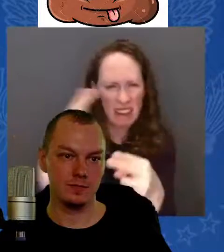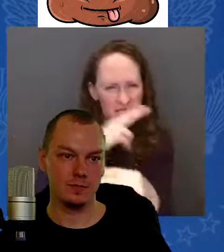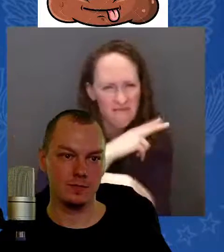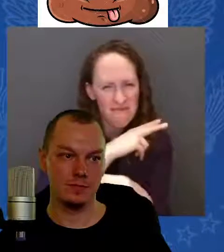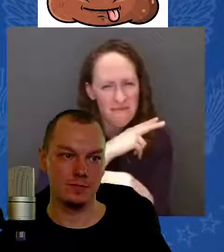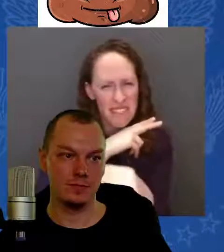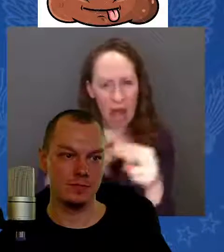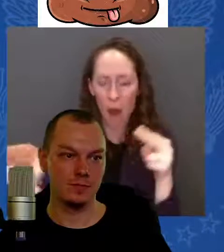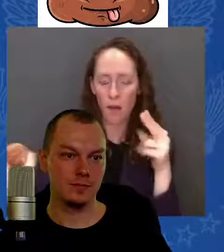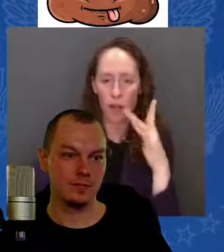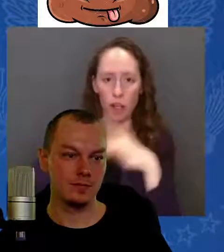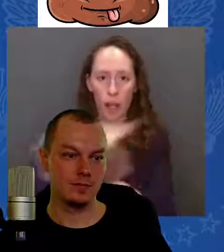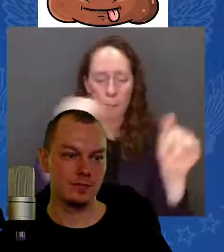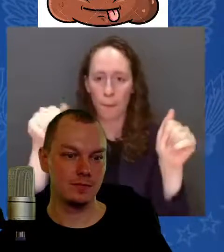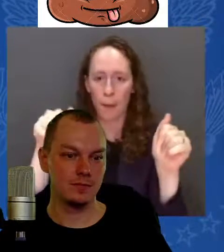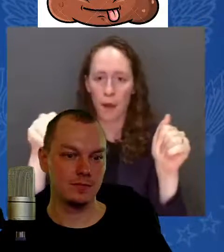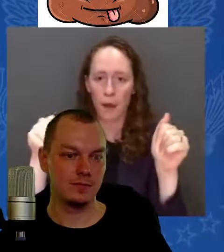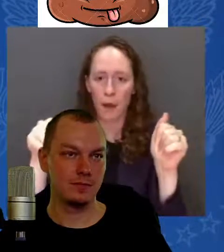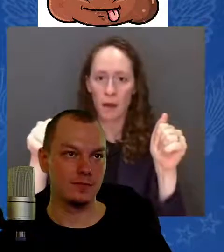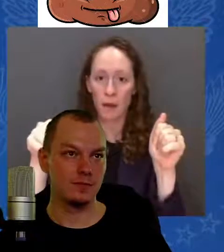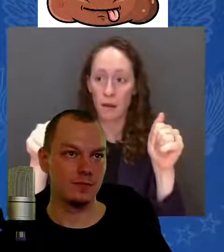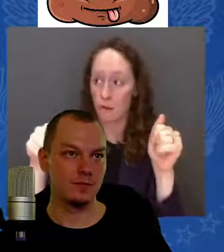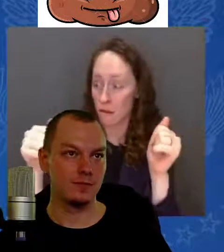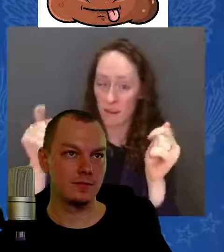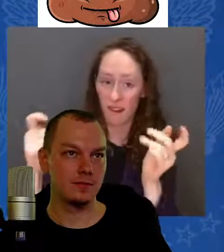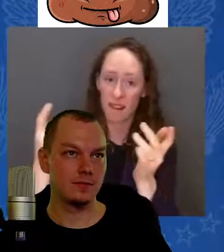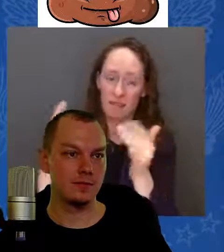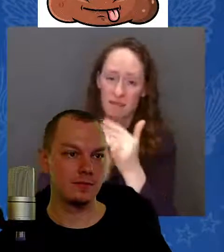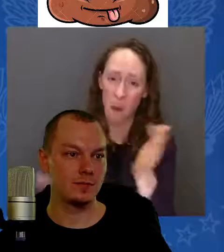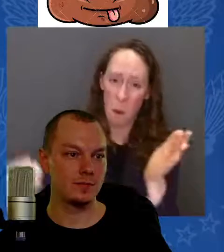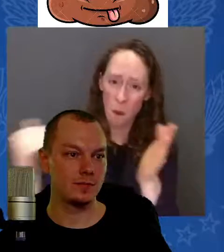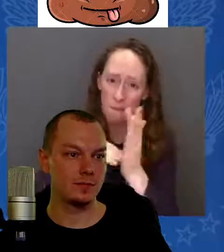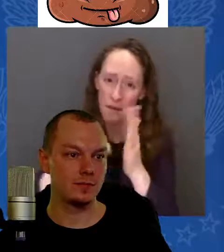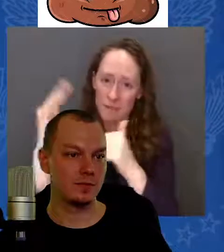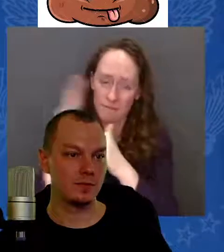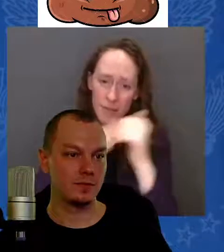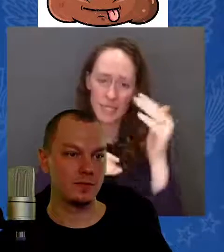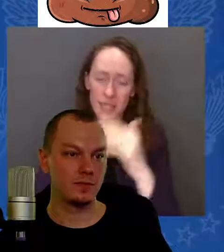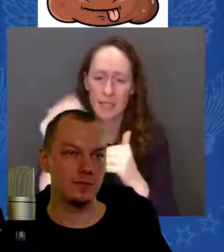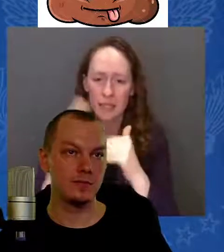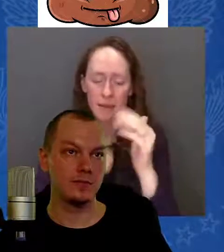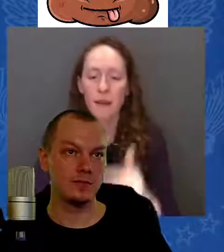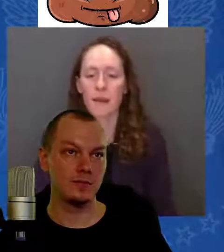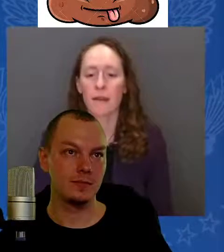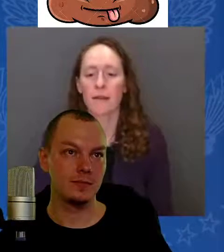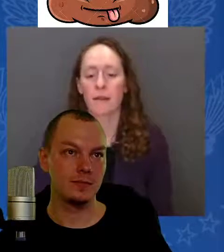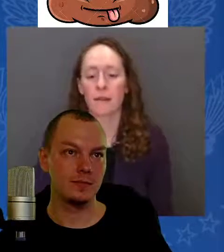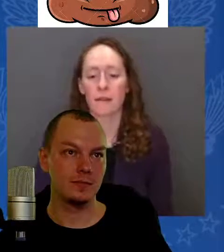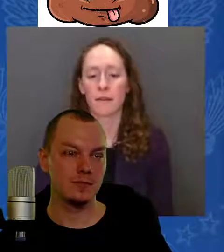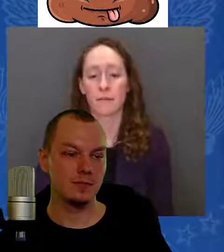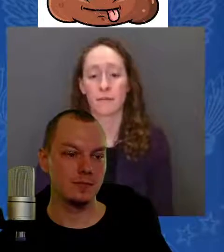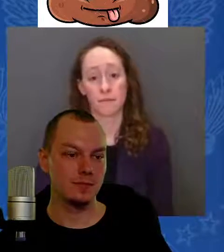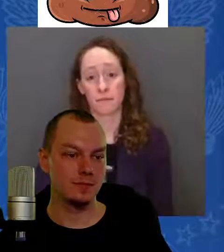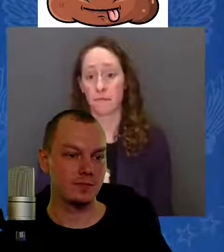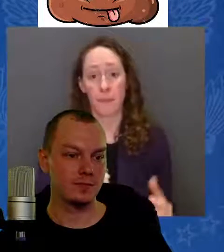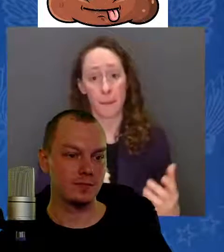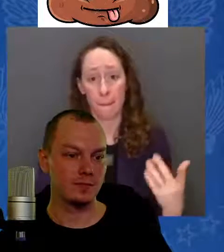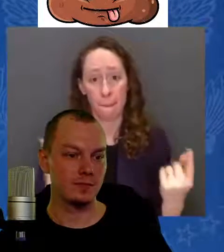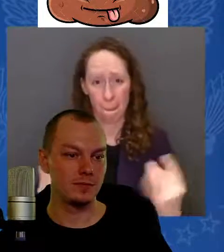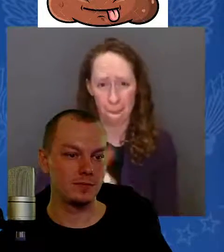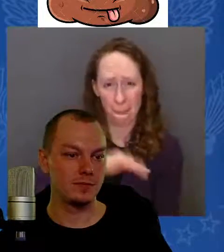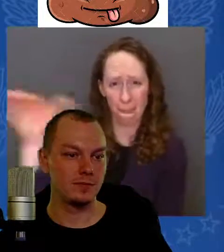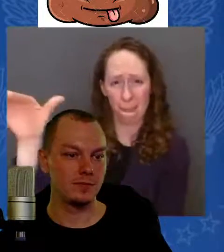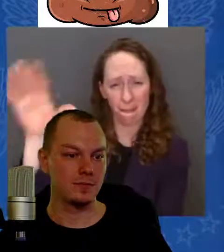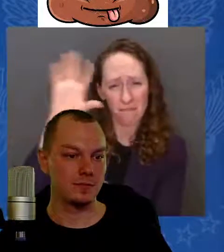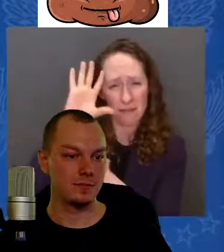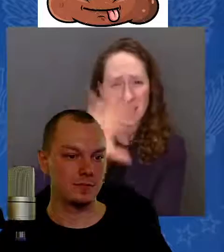right. I made a call to the president and said we need help. We got a